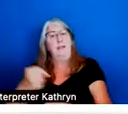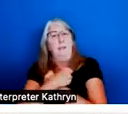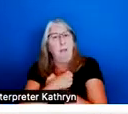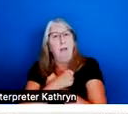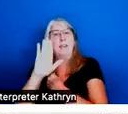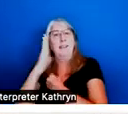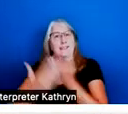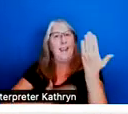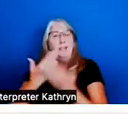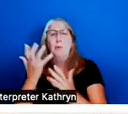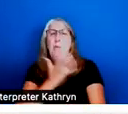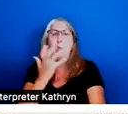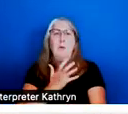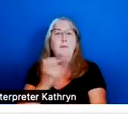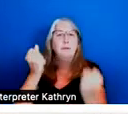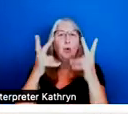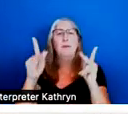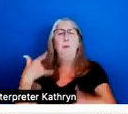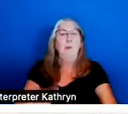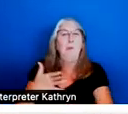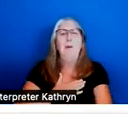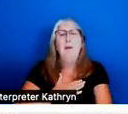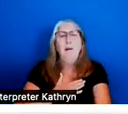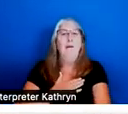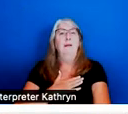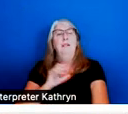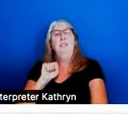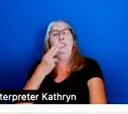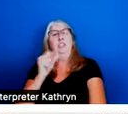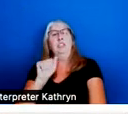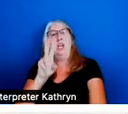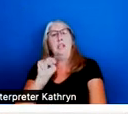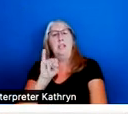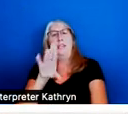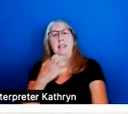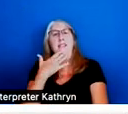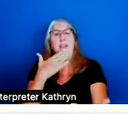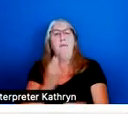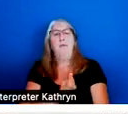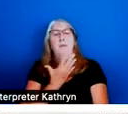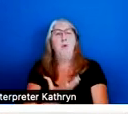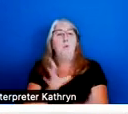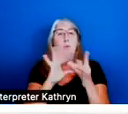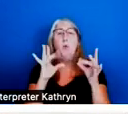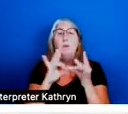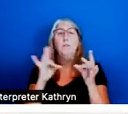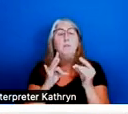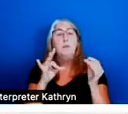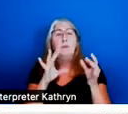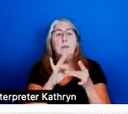the hands, of so many. Shanice, thank you for that poem. And I mean, words that have been said and